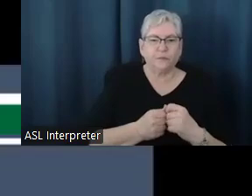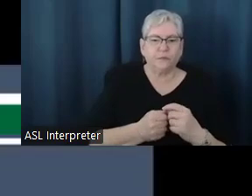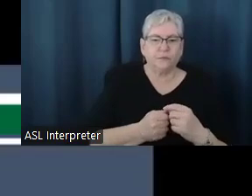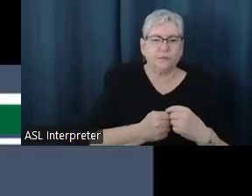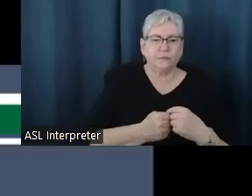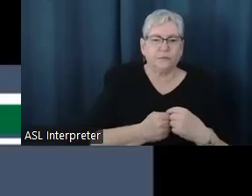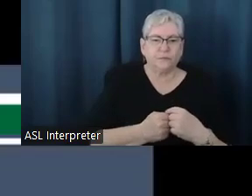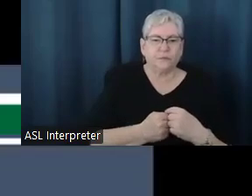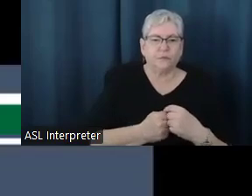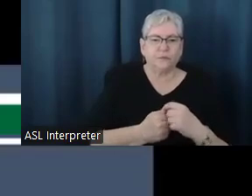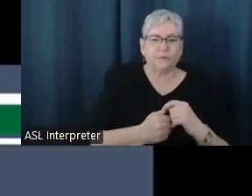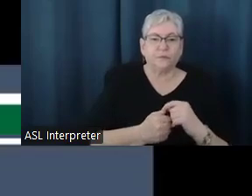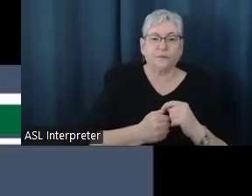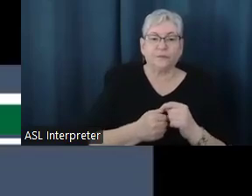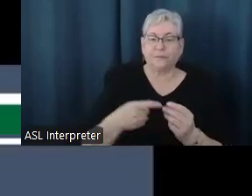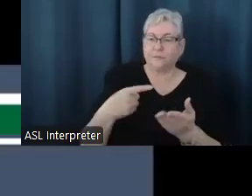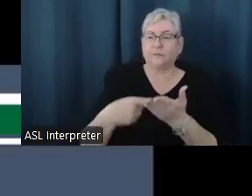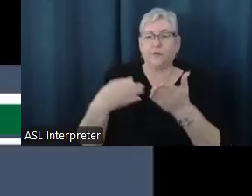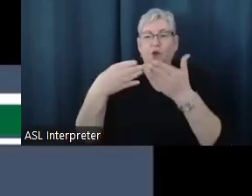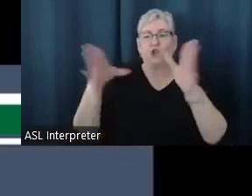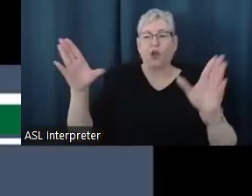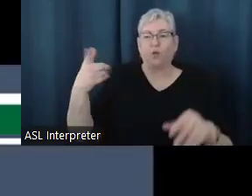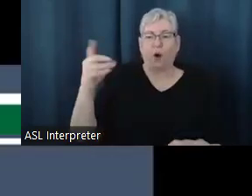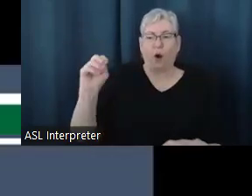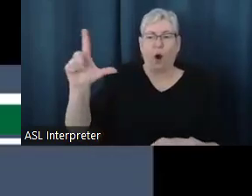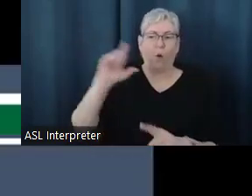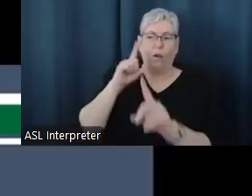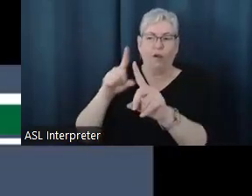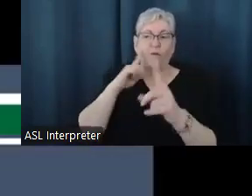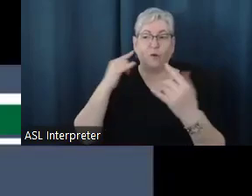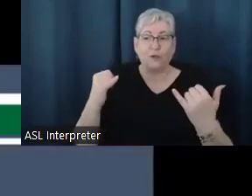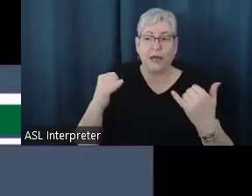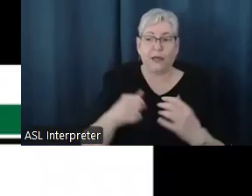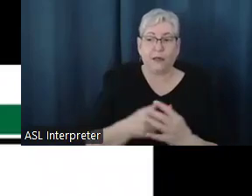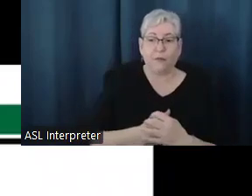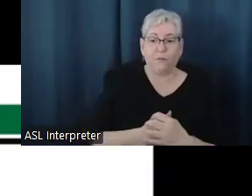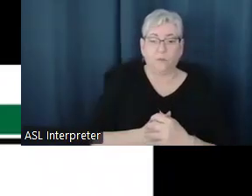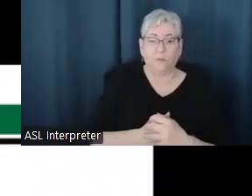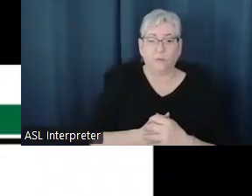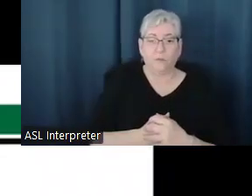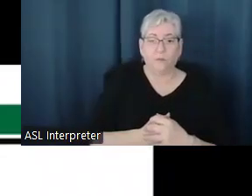All right, so we're going to talk about the general goals of today. Go ahead.